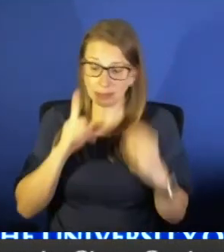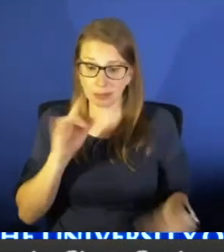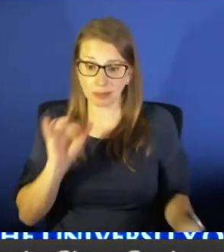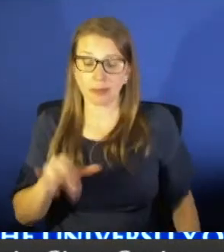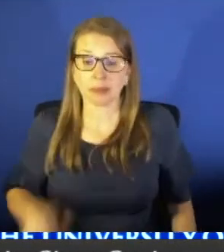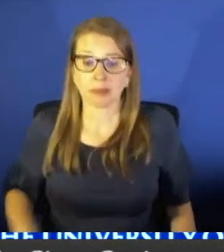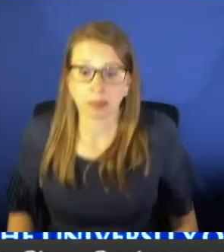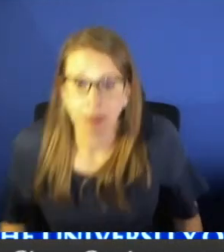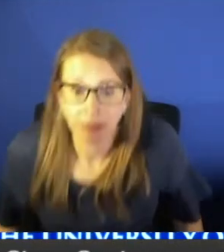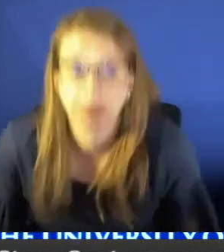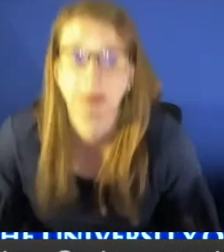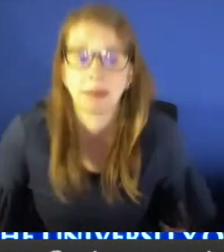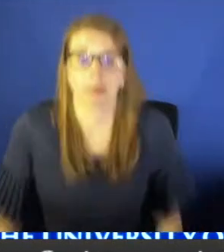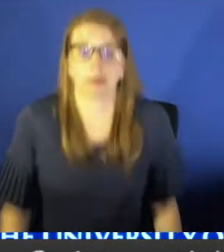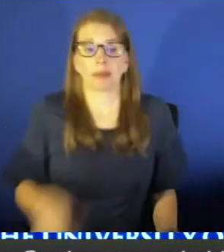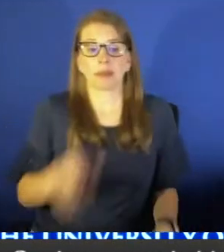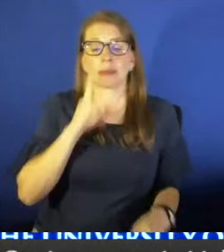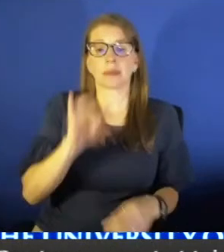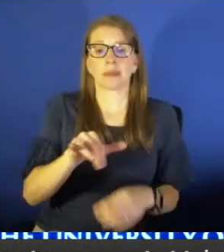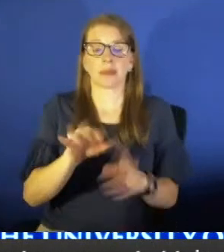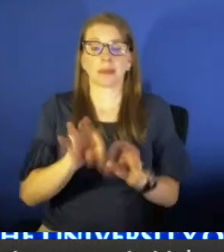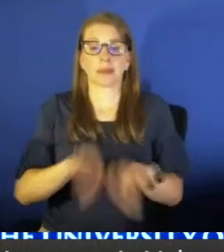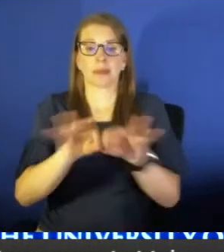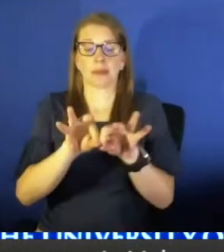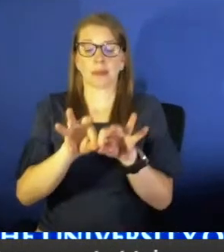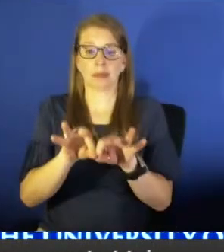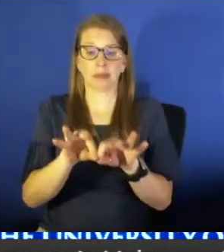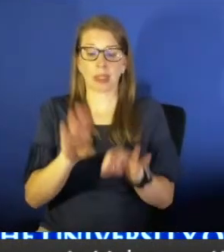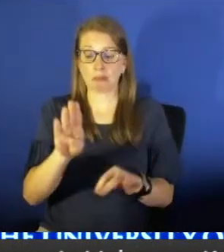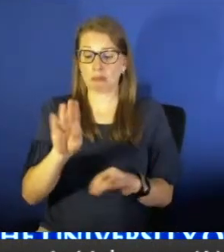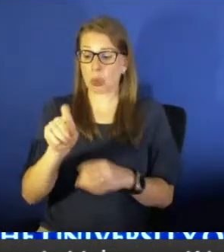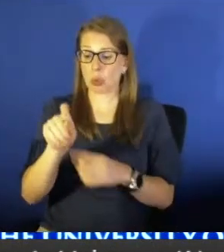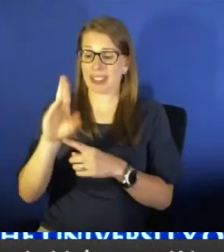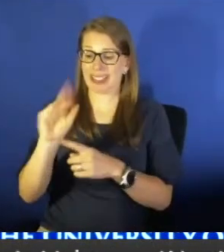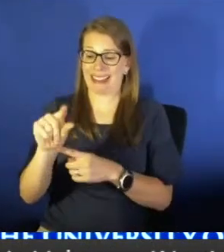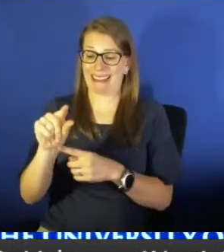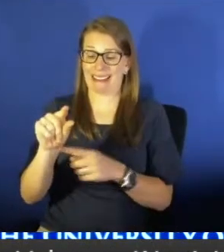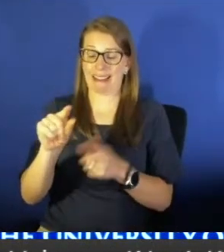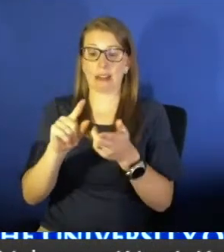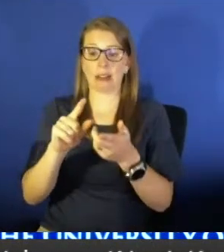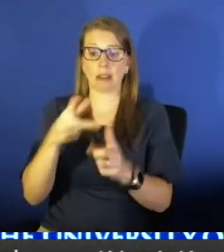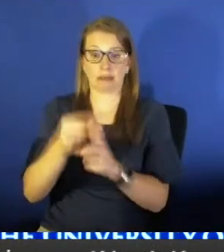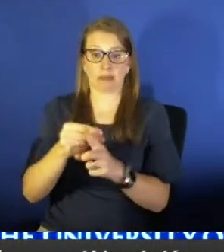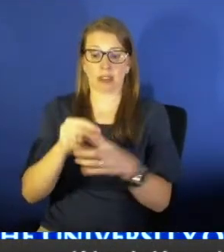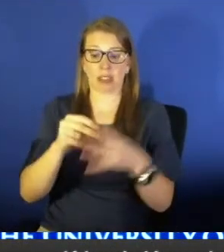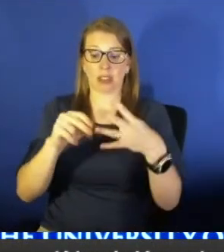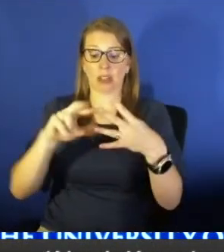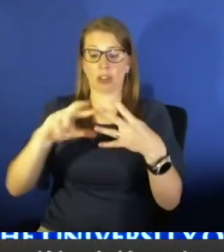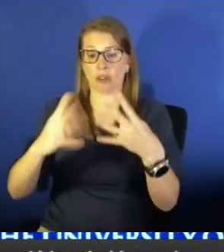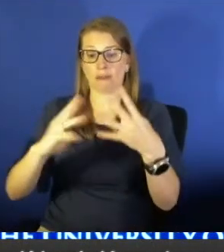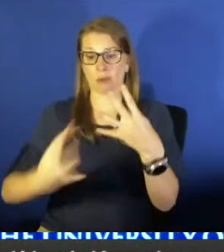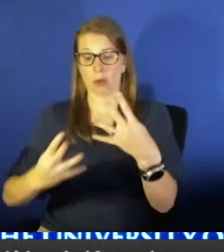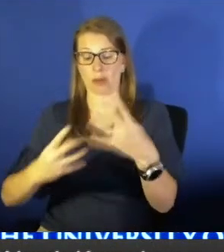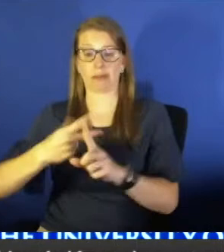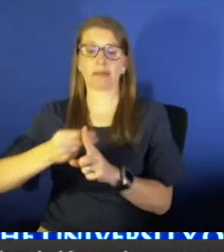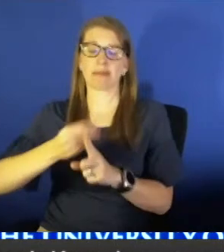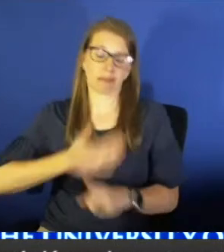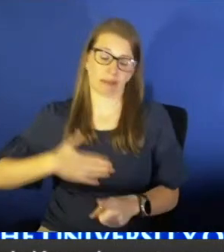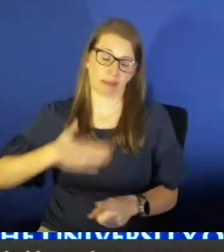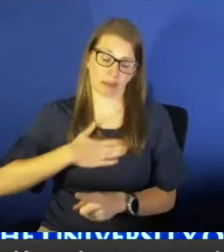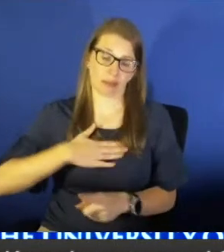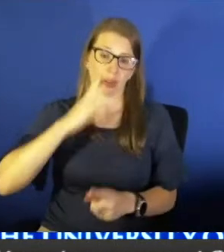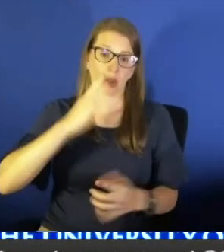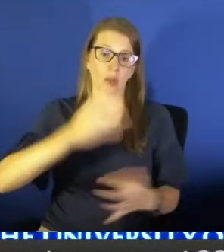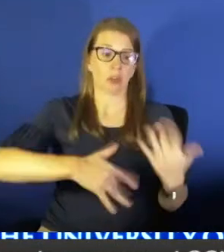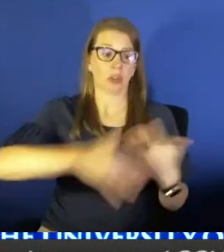about vaccination but not boosting, please, if it's recommended for you to be in that booster category, we know the circulation is high right now